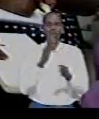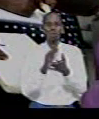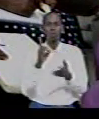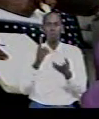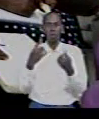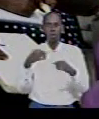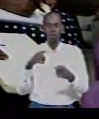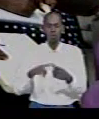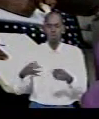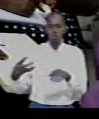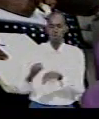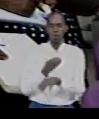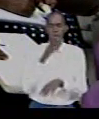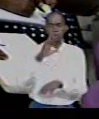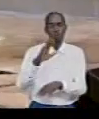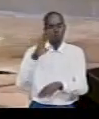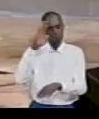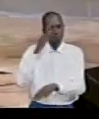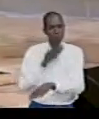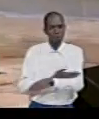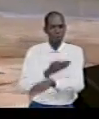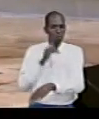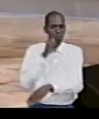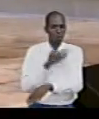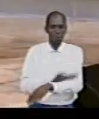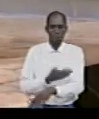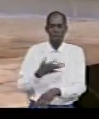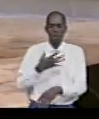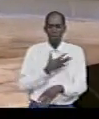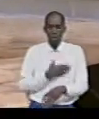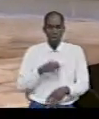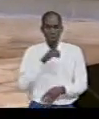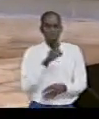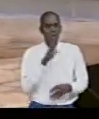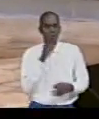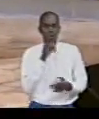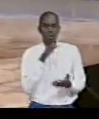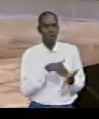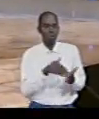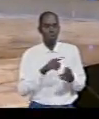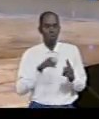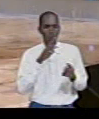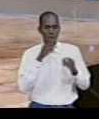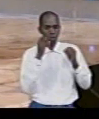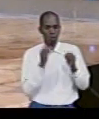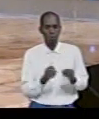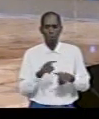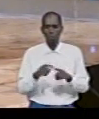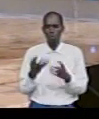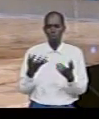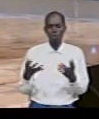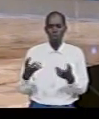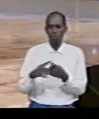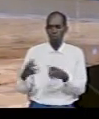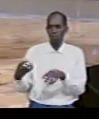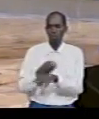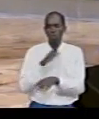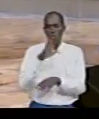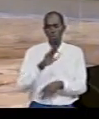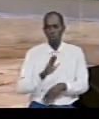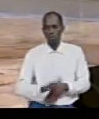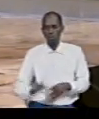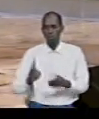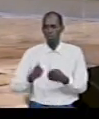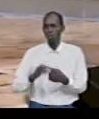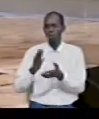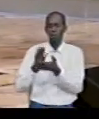have the strength, and you are there, and they want to take your child away to the land of nowhere, are